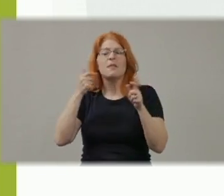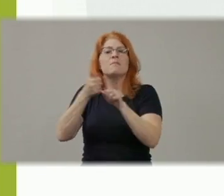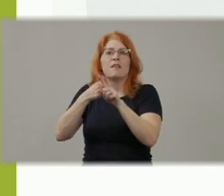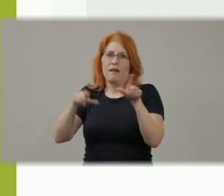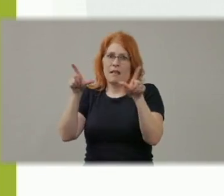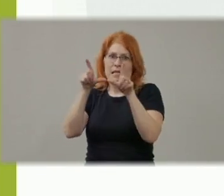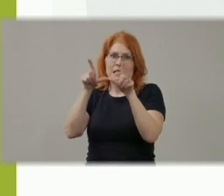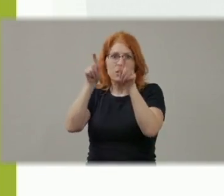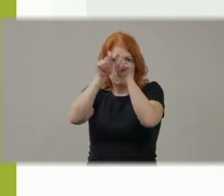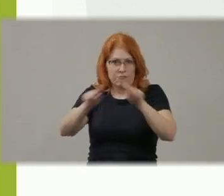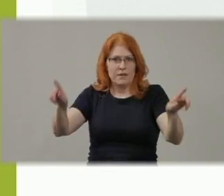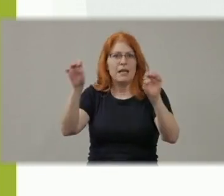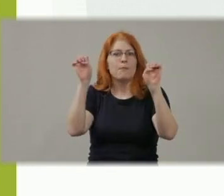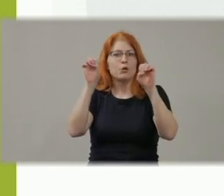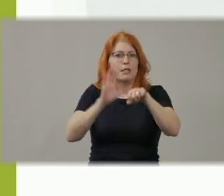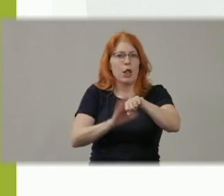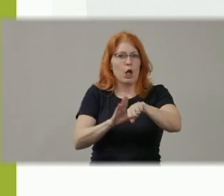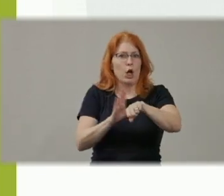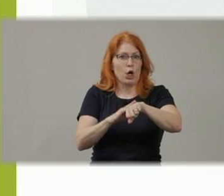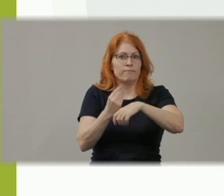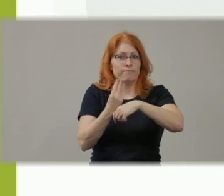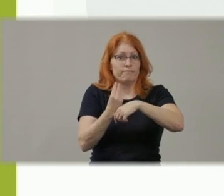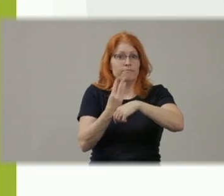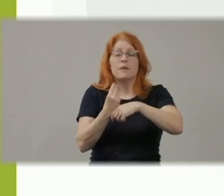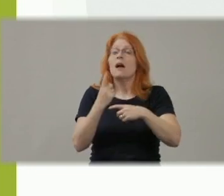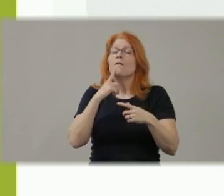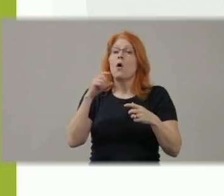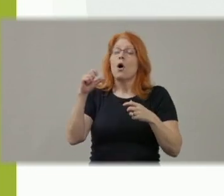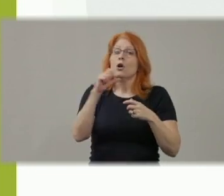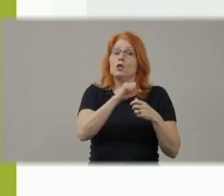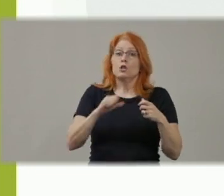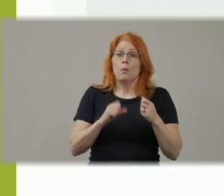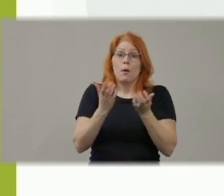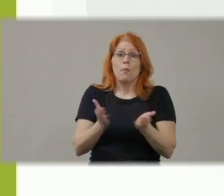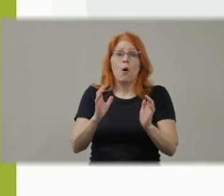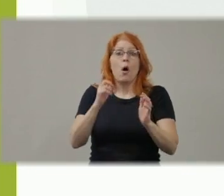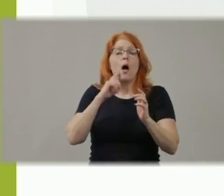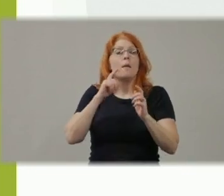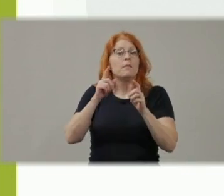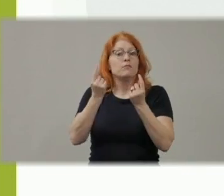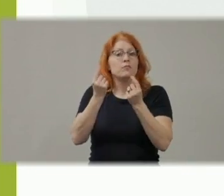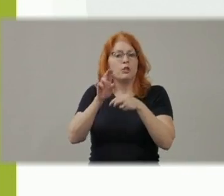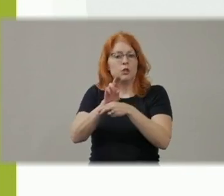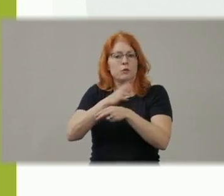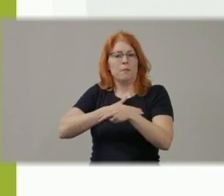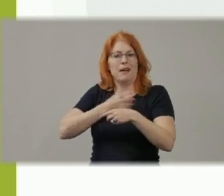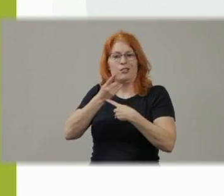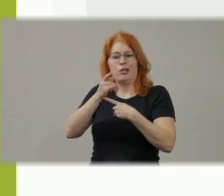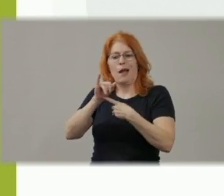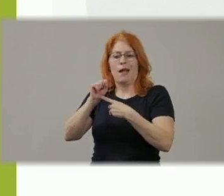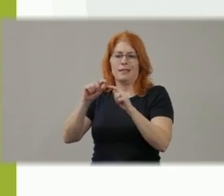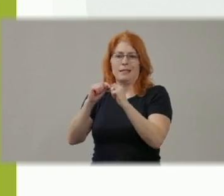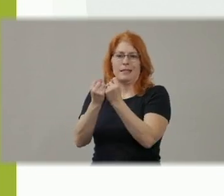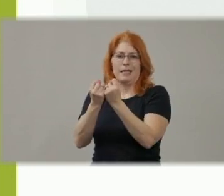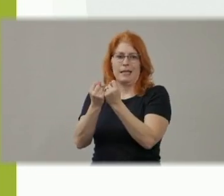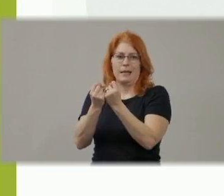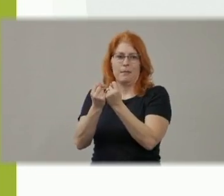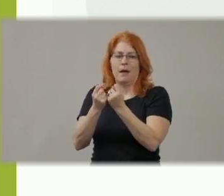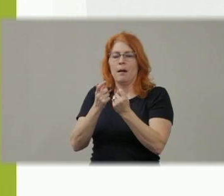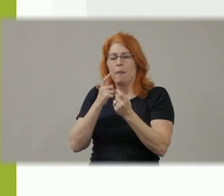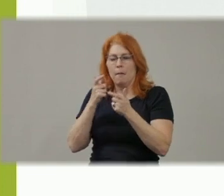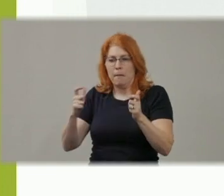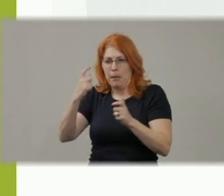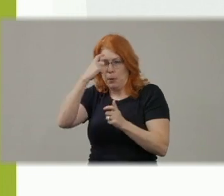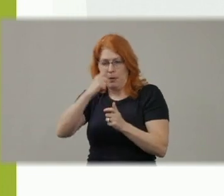wireless emergency alert. And so for Super Bowl, I actually built out I used my GIS team. I'm not that big brain, but